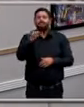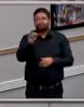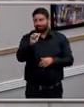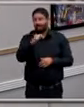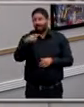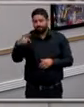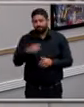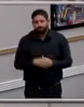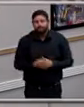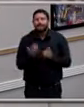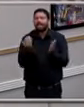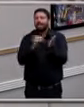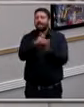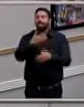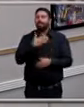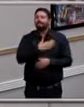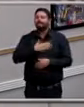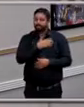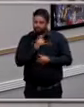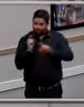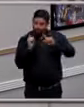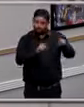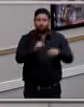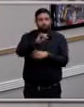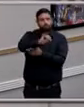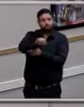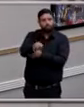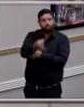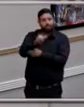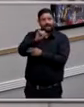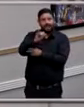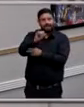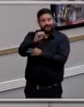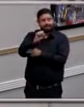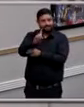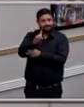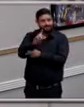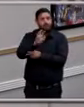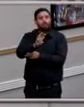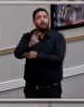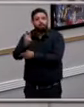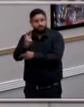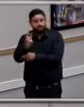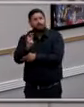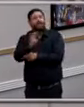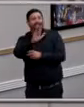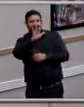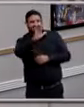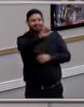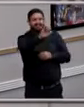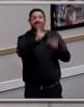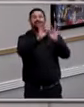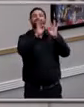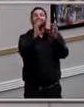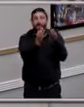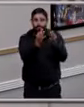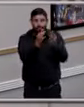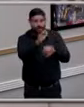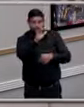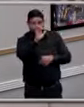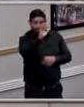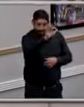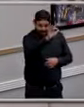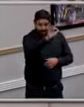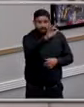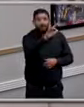So again, please visit our Judson ISD website and go to Families. There you will see the